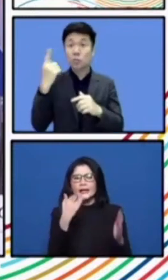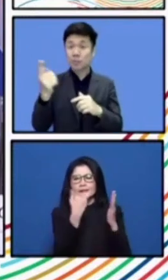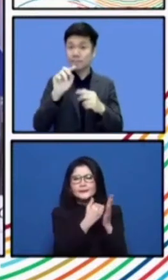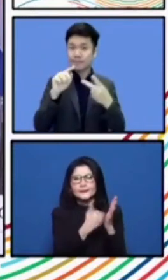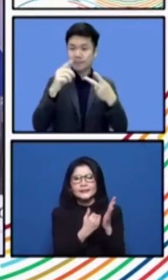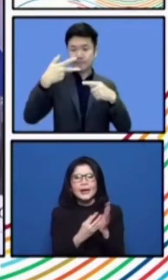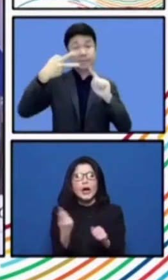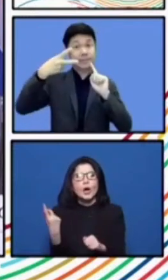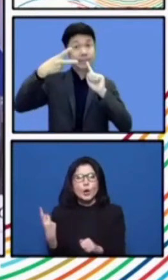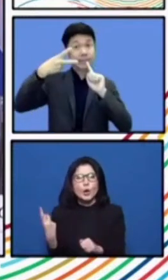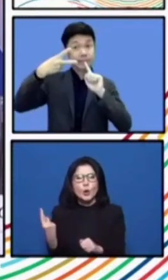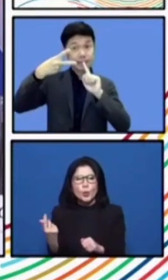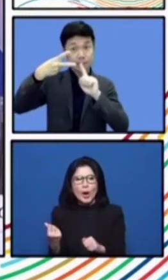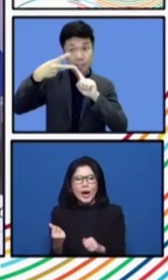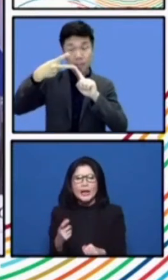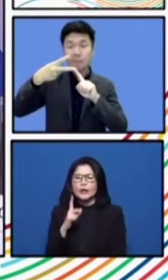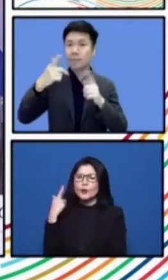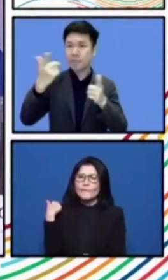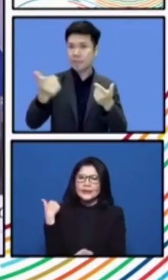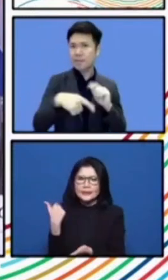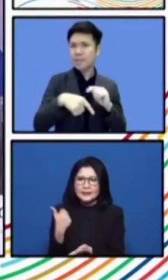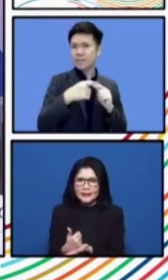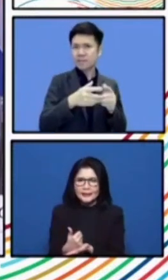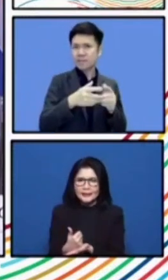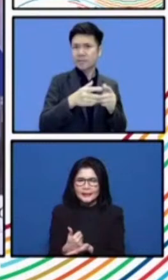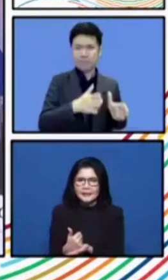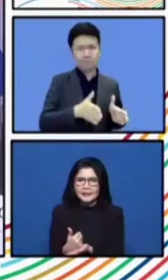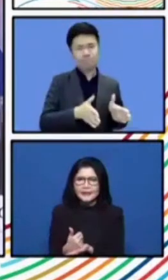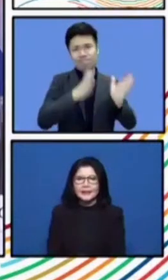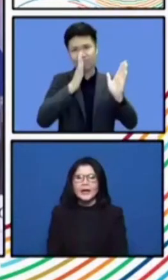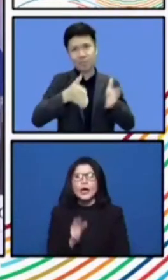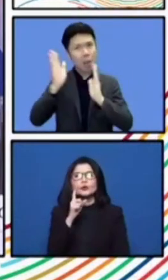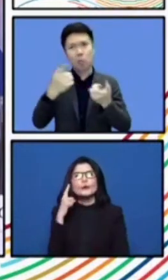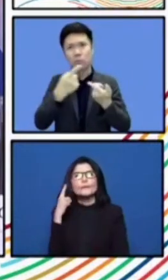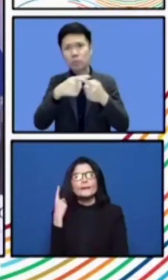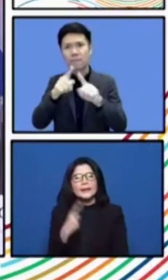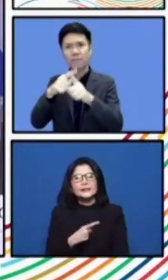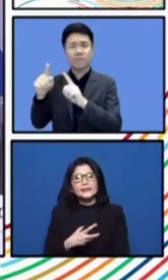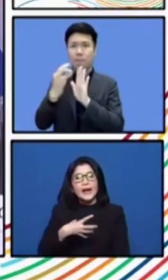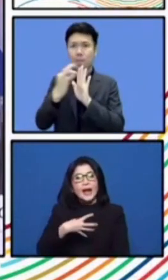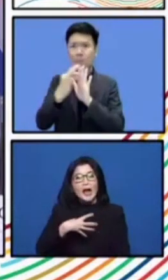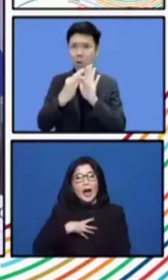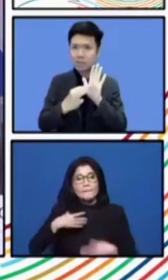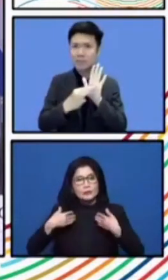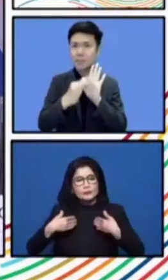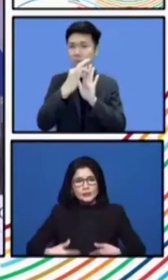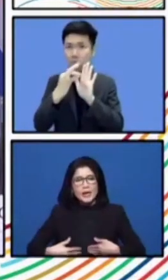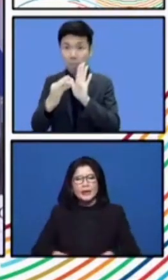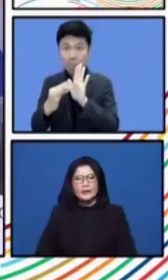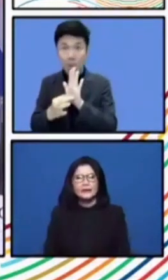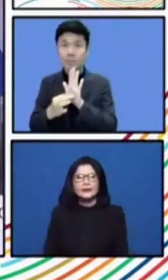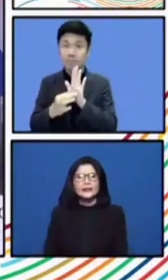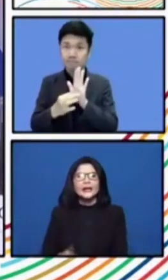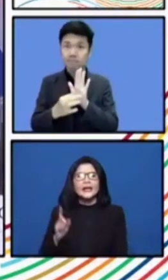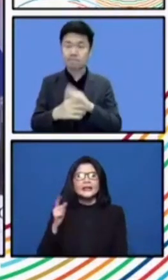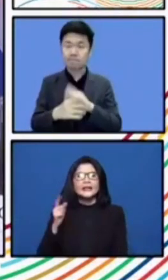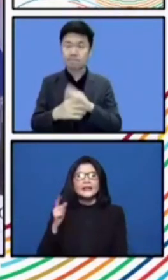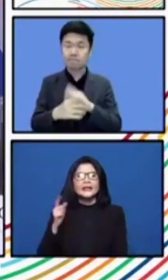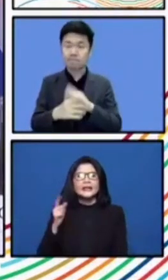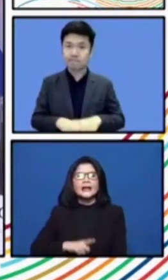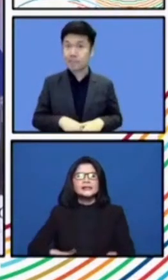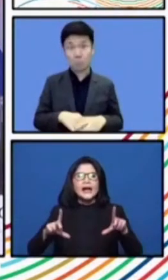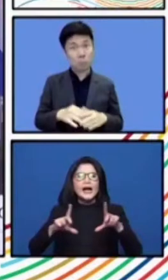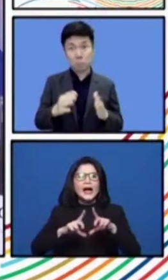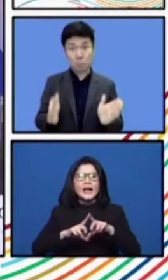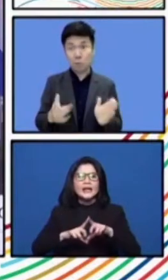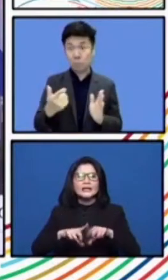policy is very critical in terms of guaranteeing human rights this is a tool that can guarantine human rights